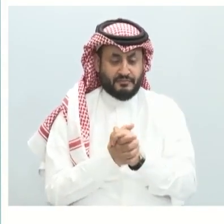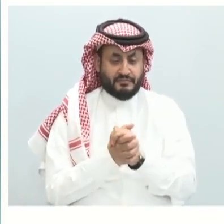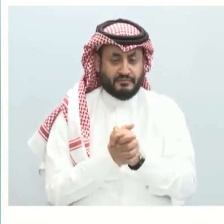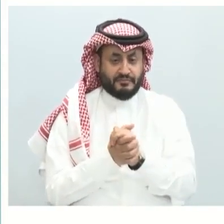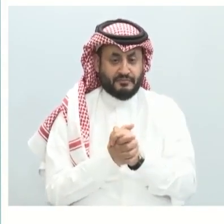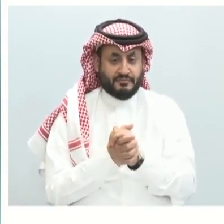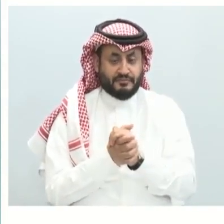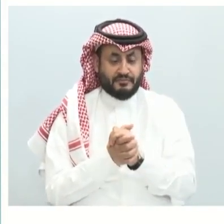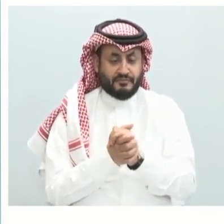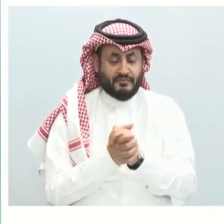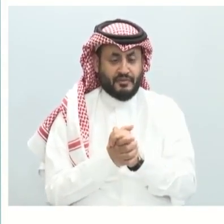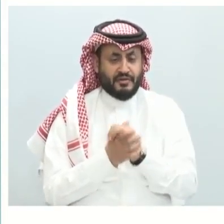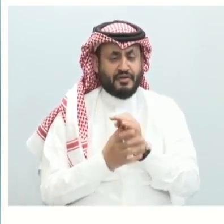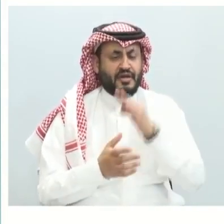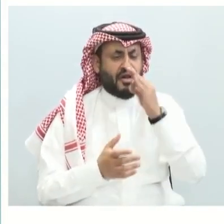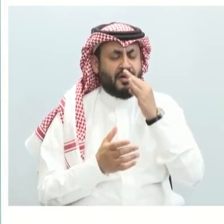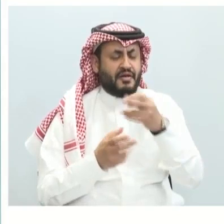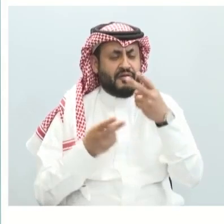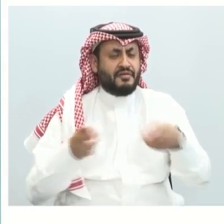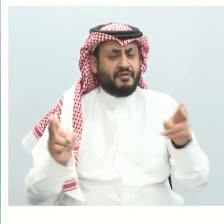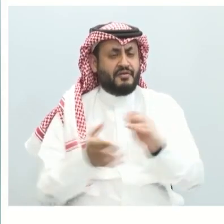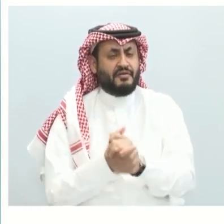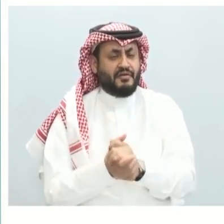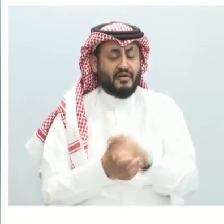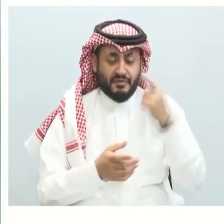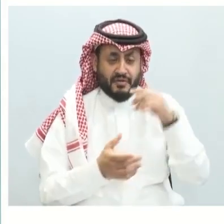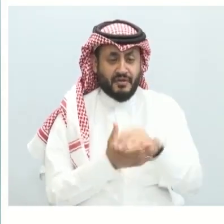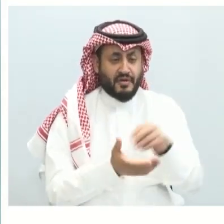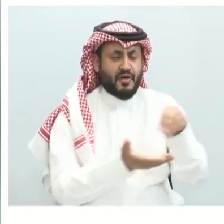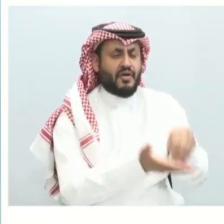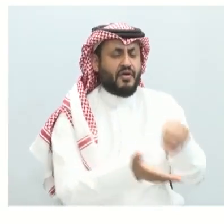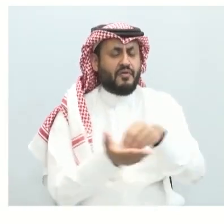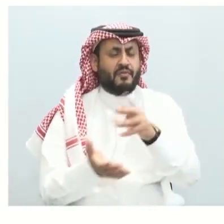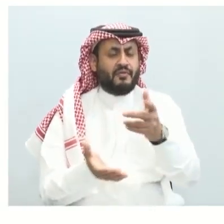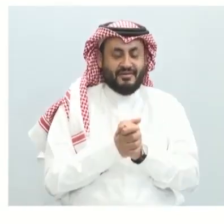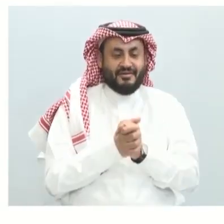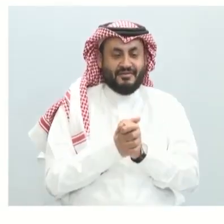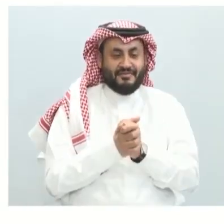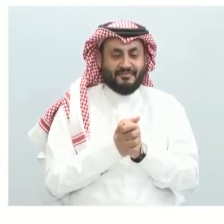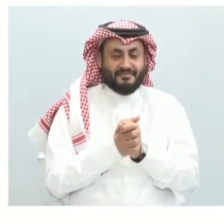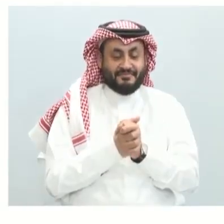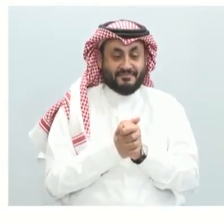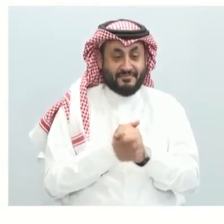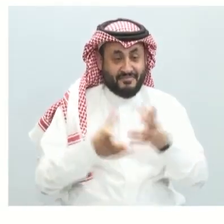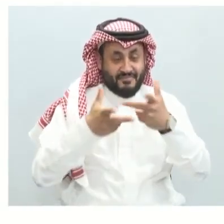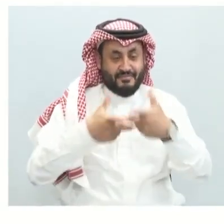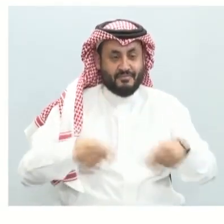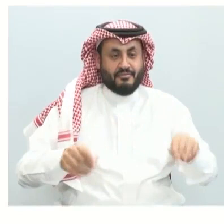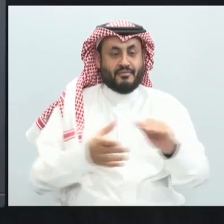you are able to say the chant and to say where you want to go on your trip and what you want to do. And